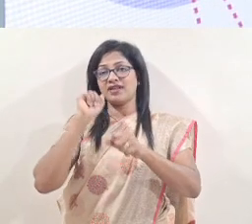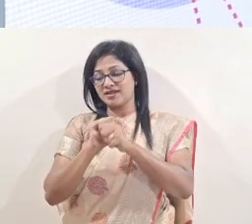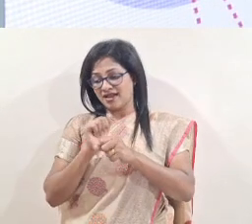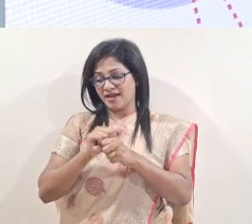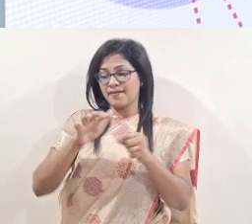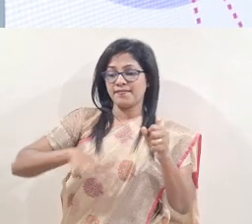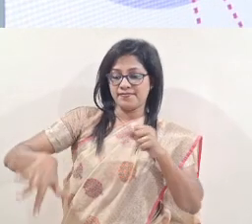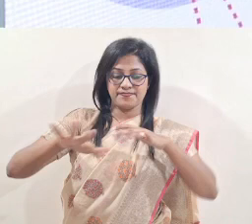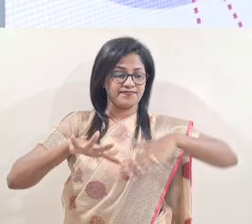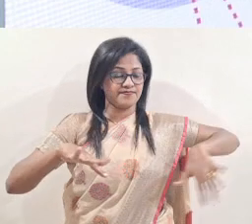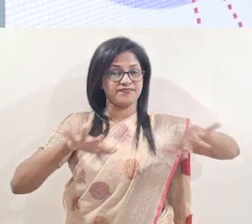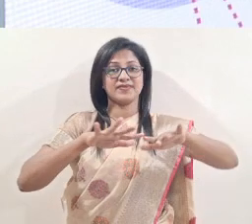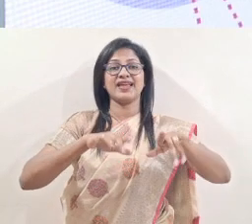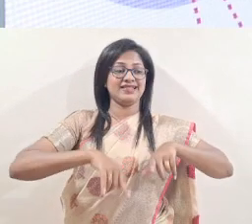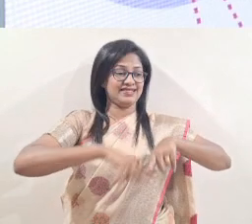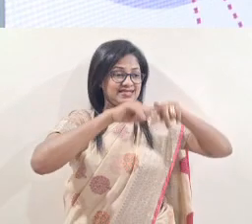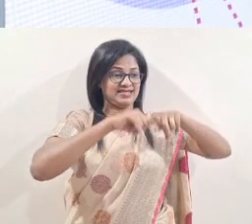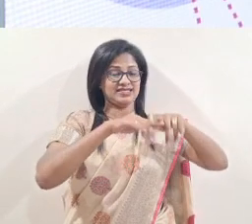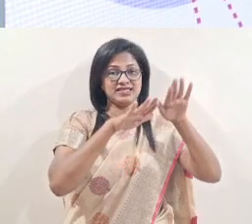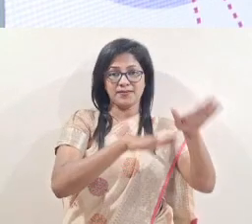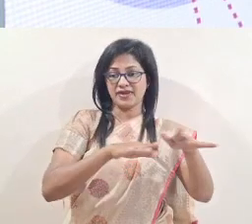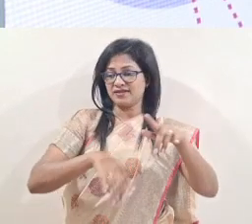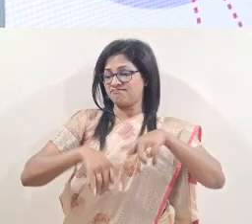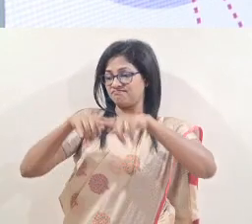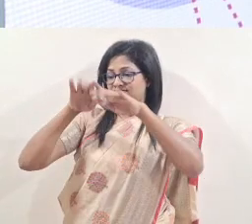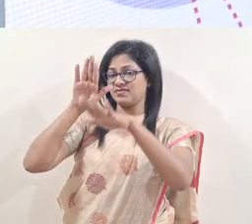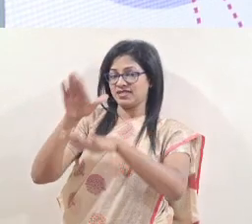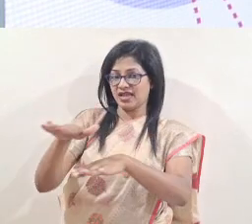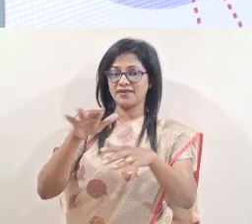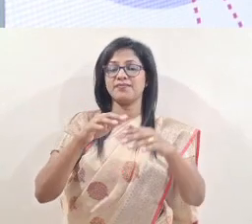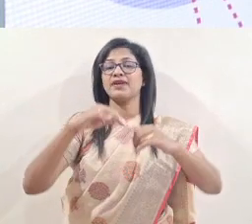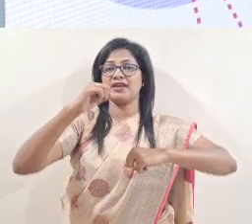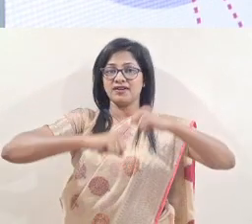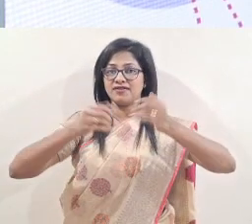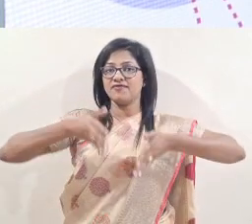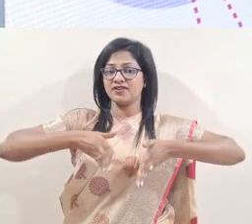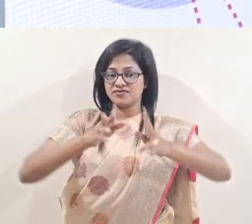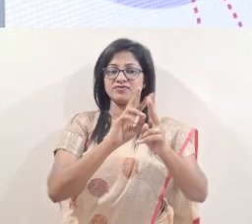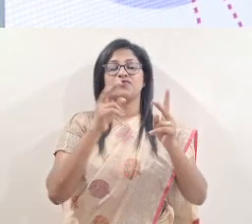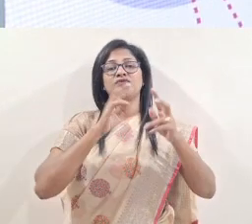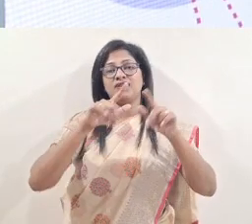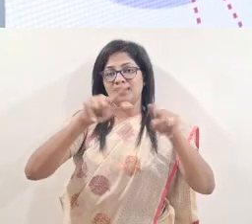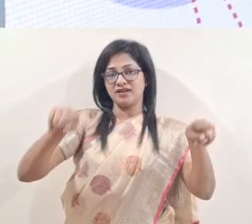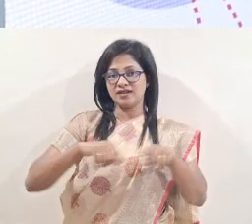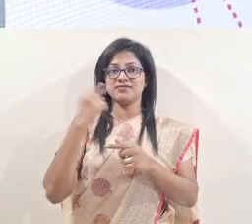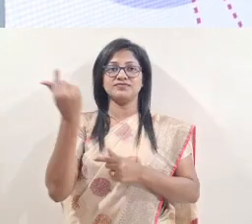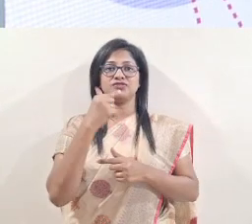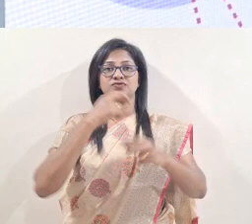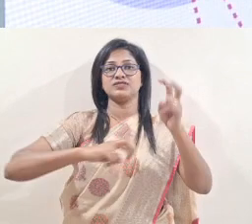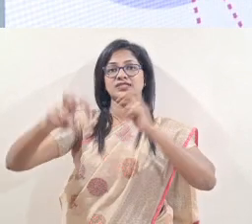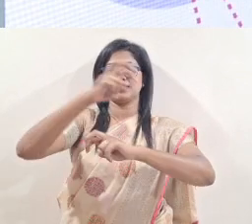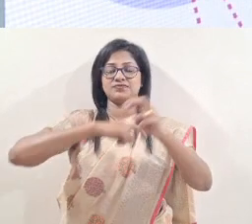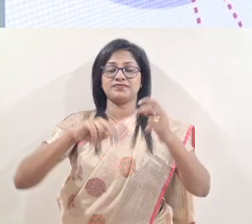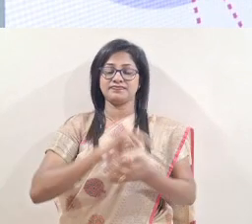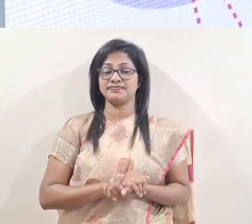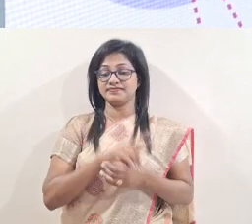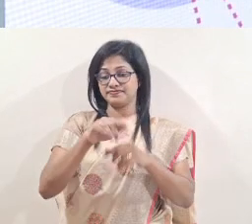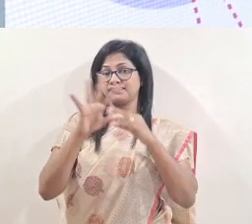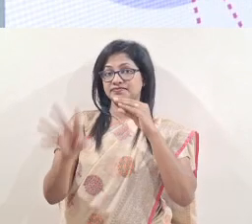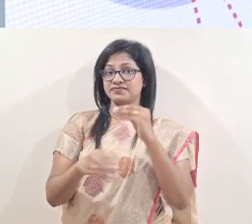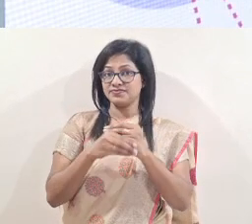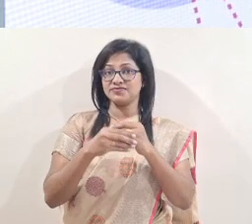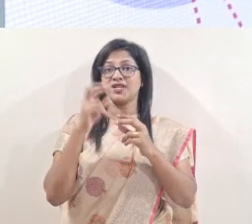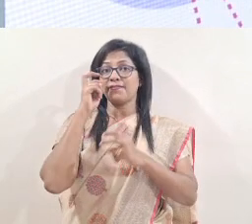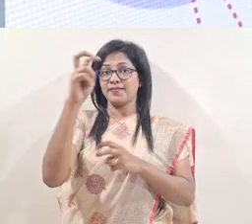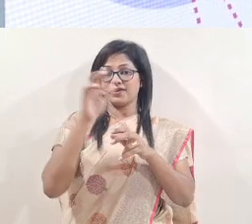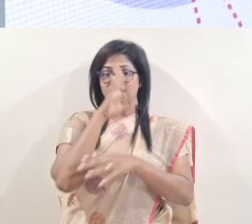the interdependencies between the infrastructure and land use transportation. In addition to that, Metro Rail